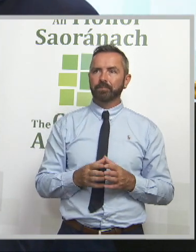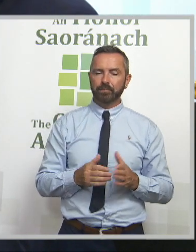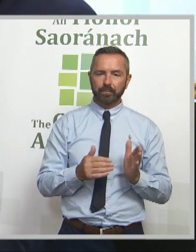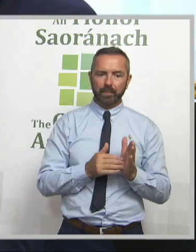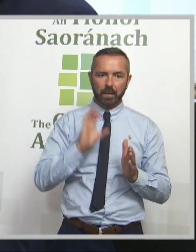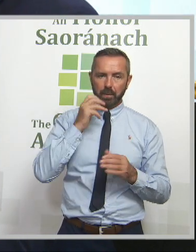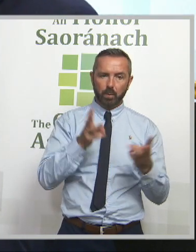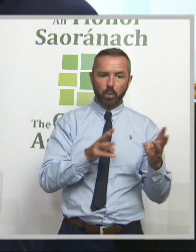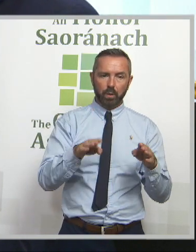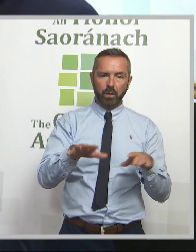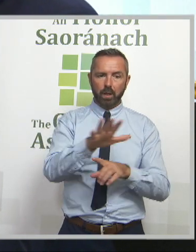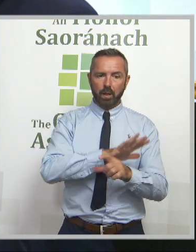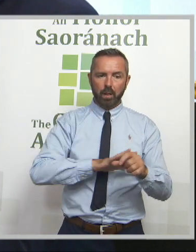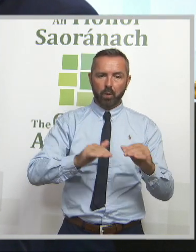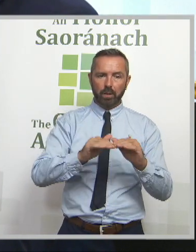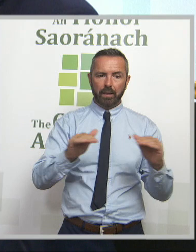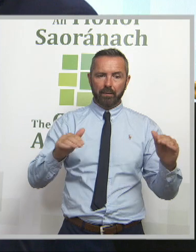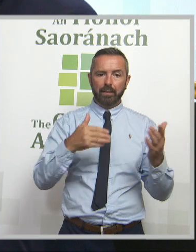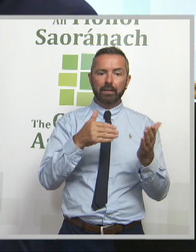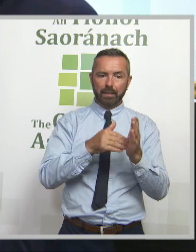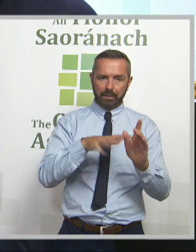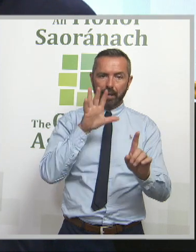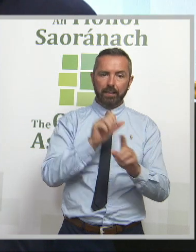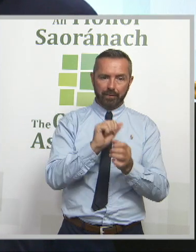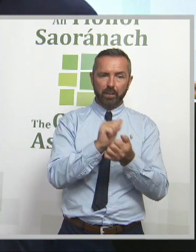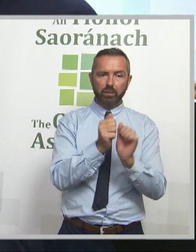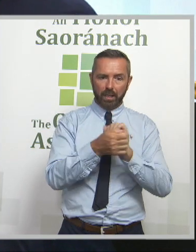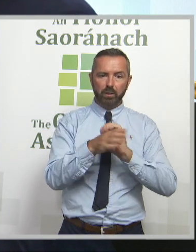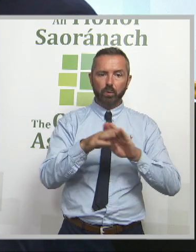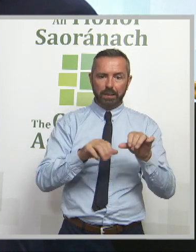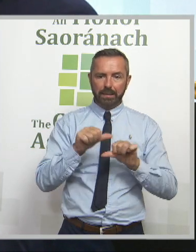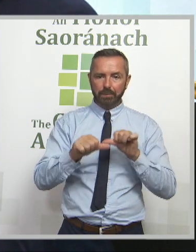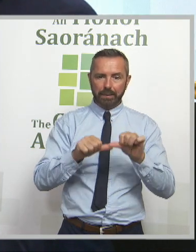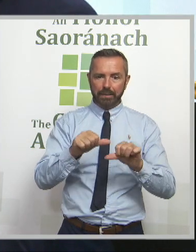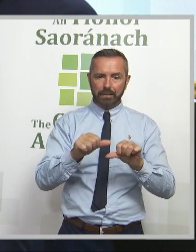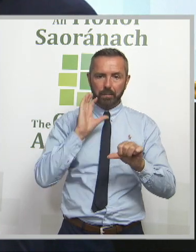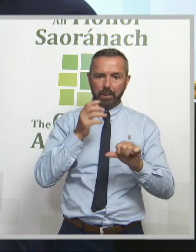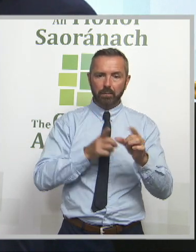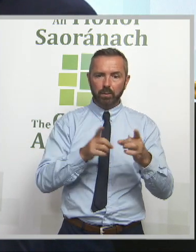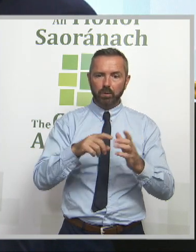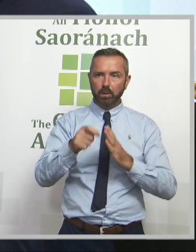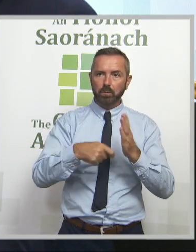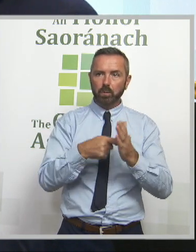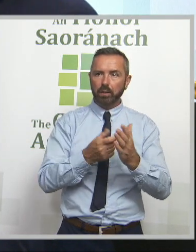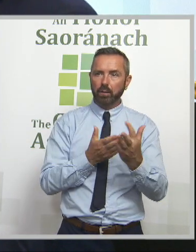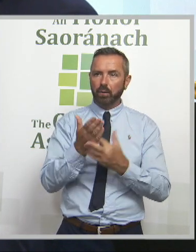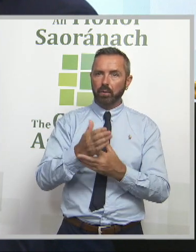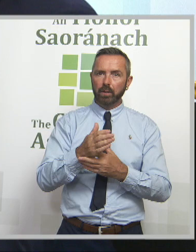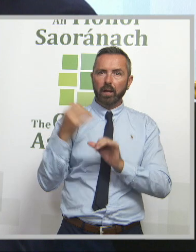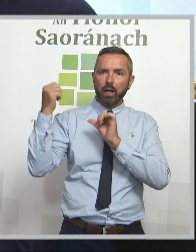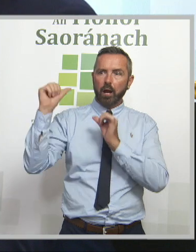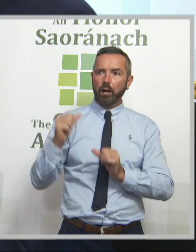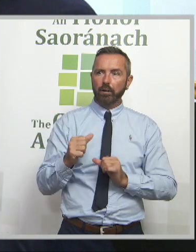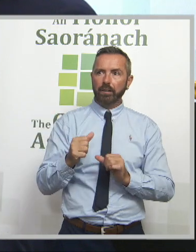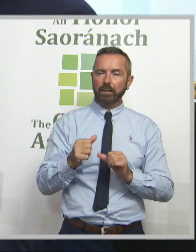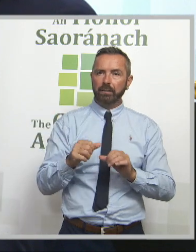local level, we have been able to identify changes in species, because we've been doing projects or baseline studies through the Heritage Council plan funding, and